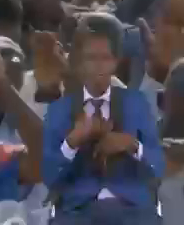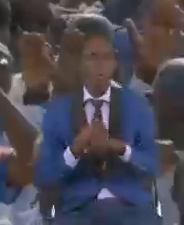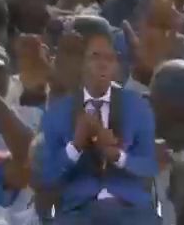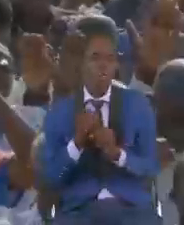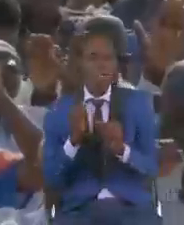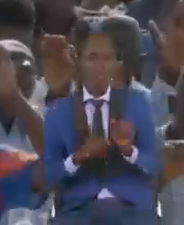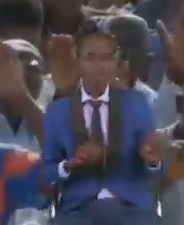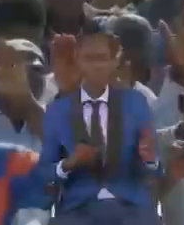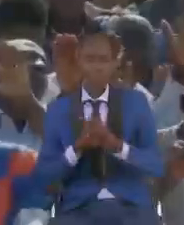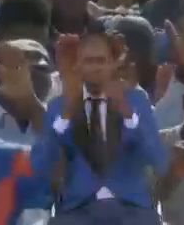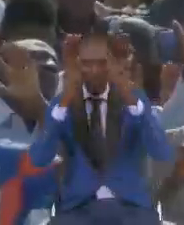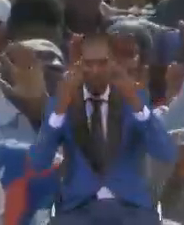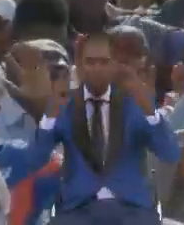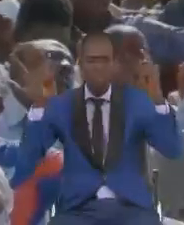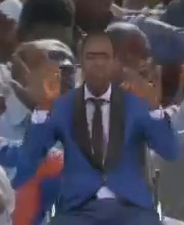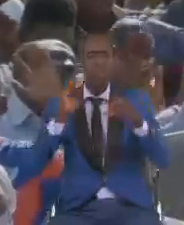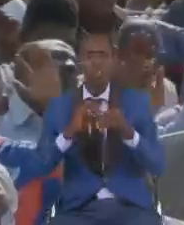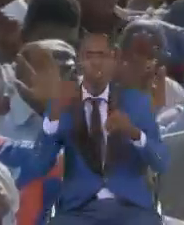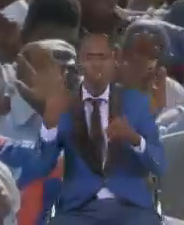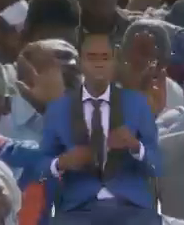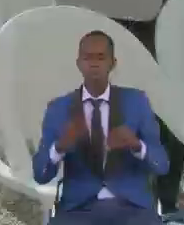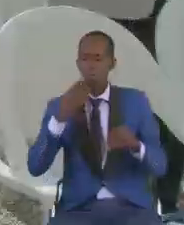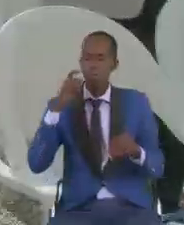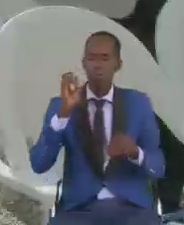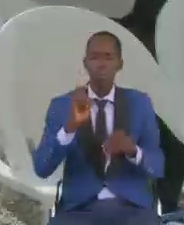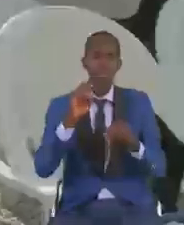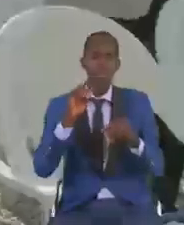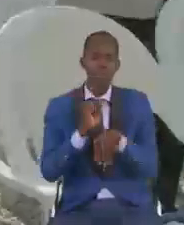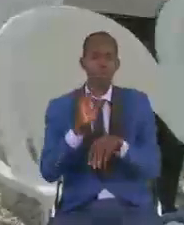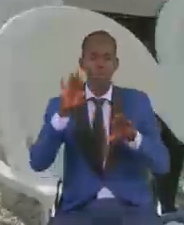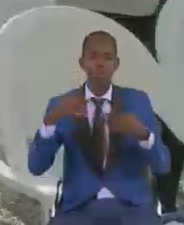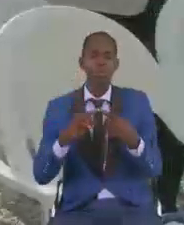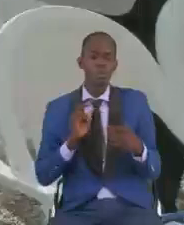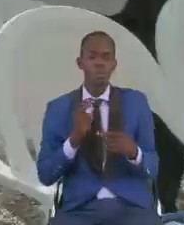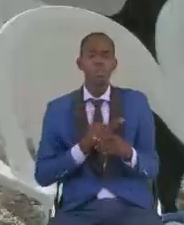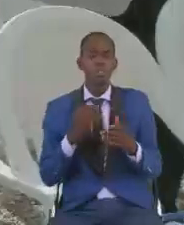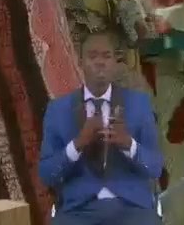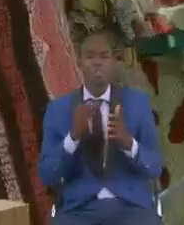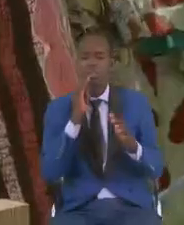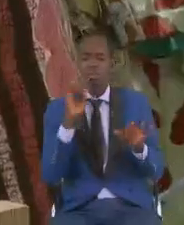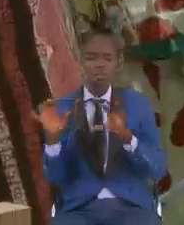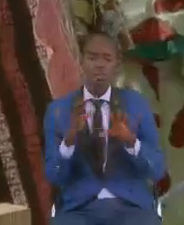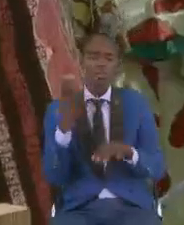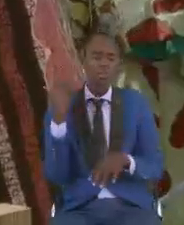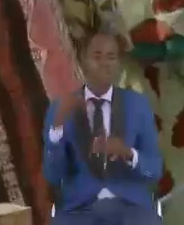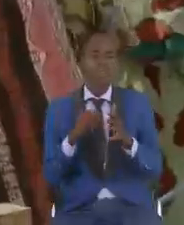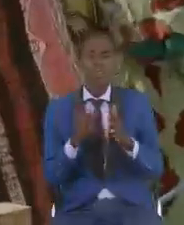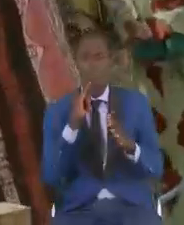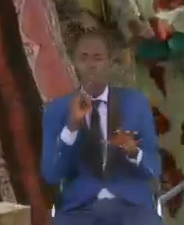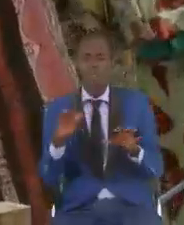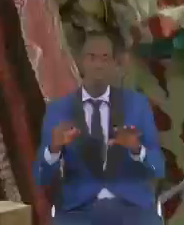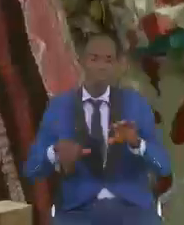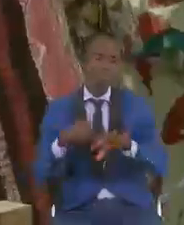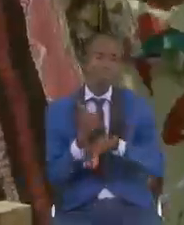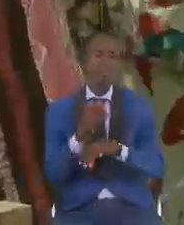everyone succeed in the mandate you have given us. It is done. It is